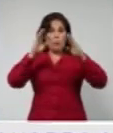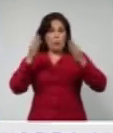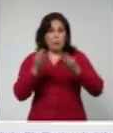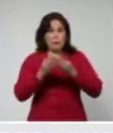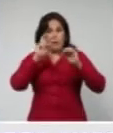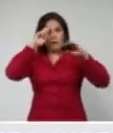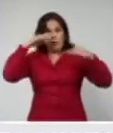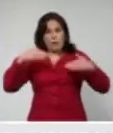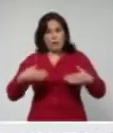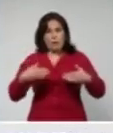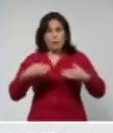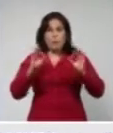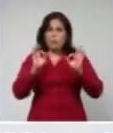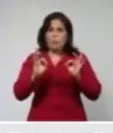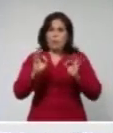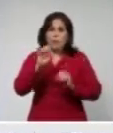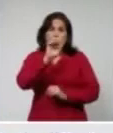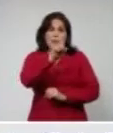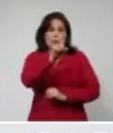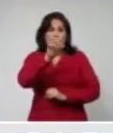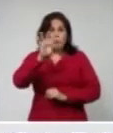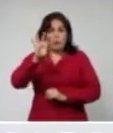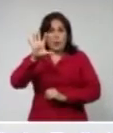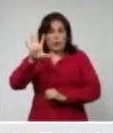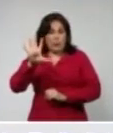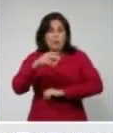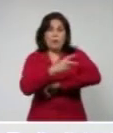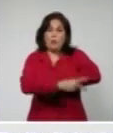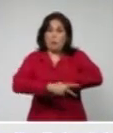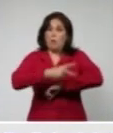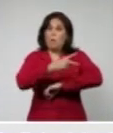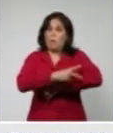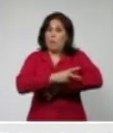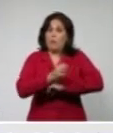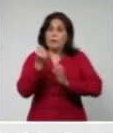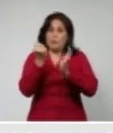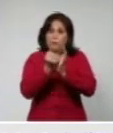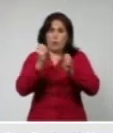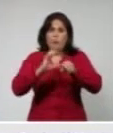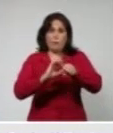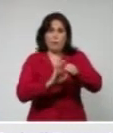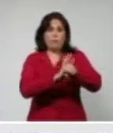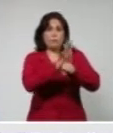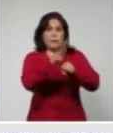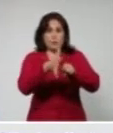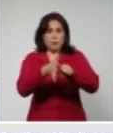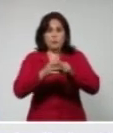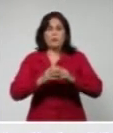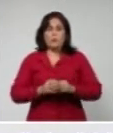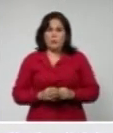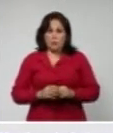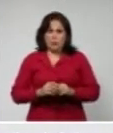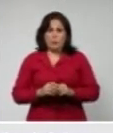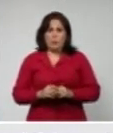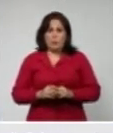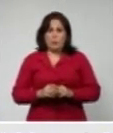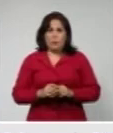to resolve this situation as quickly as possible. Now we are going to turn our attention to the